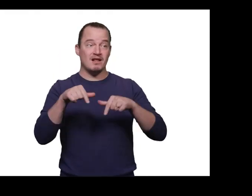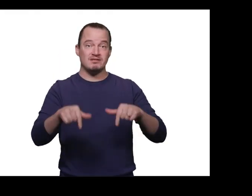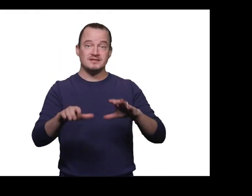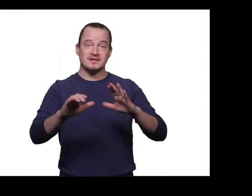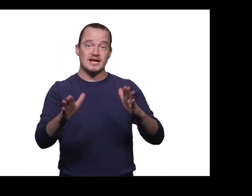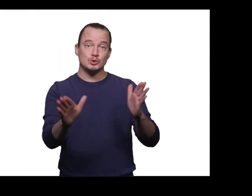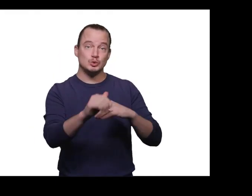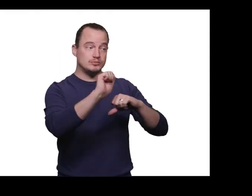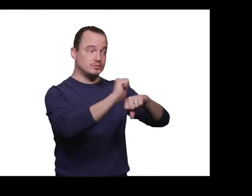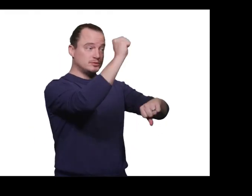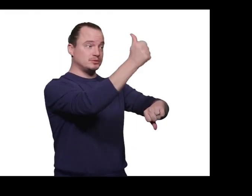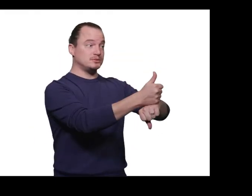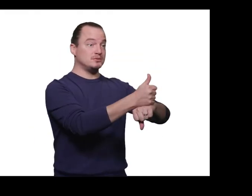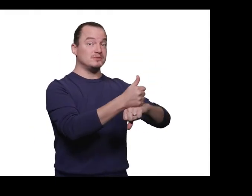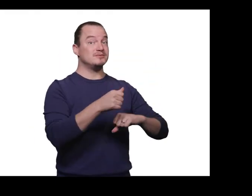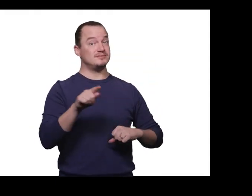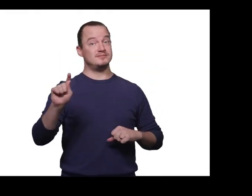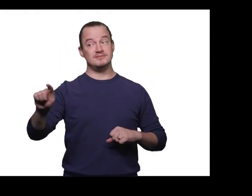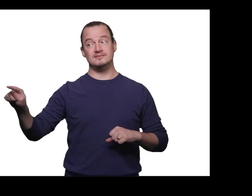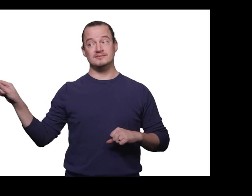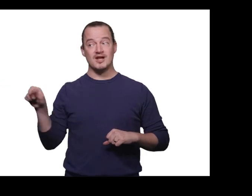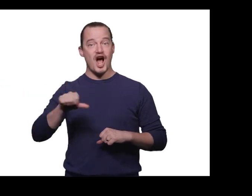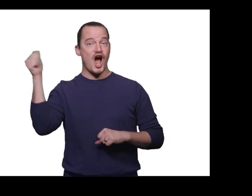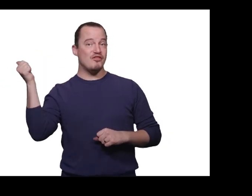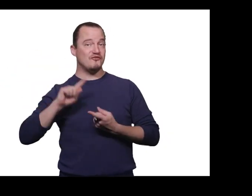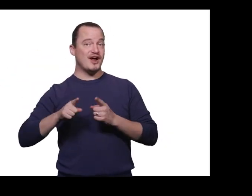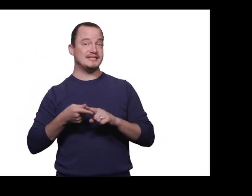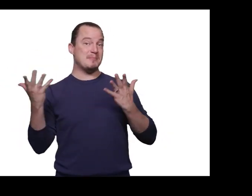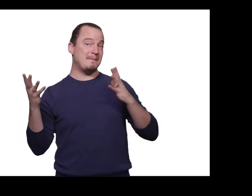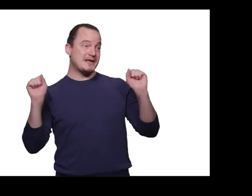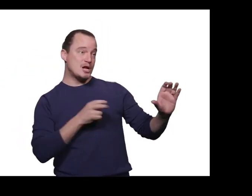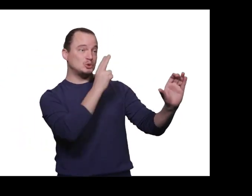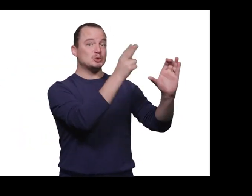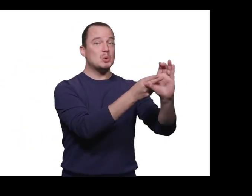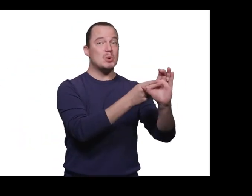classroom, it might encourage some other friends to join, like